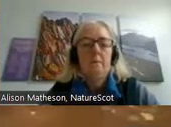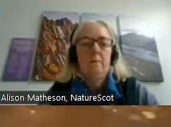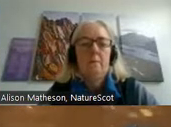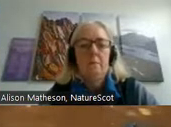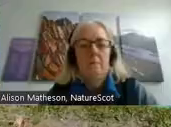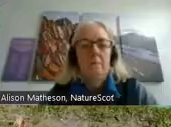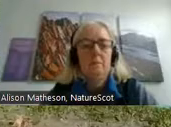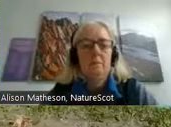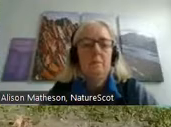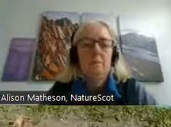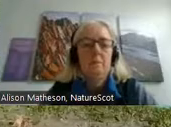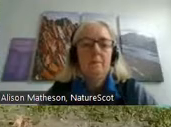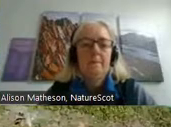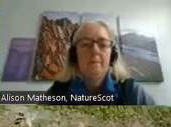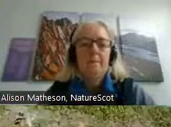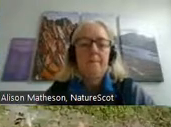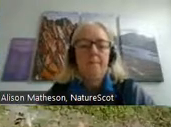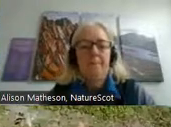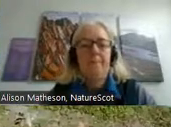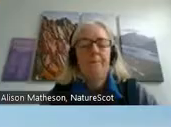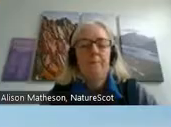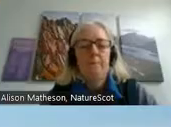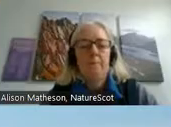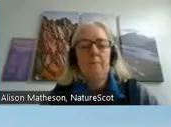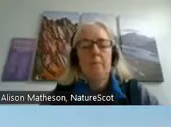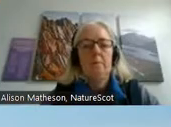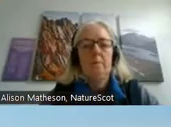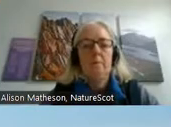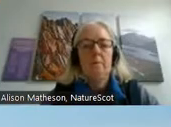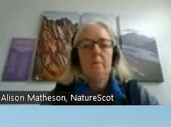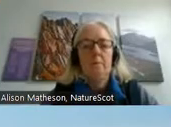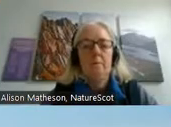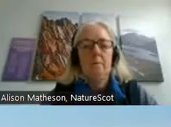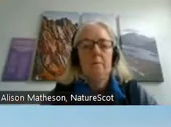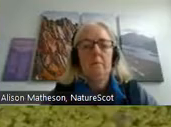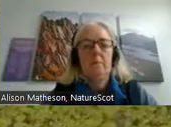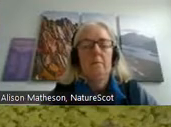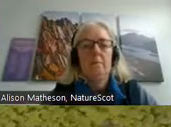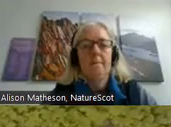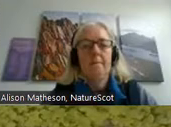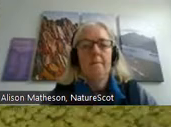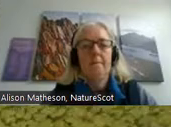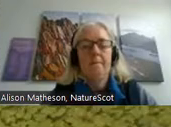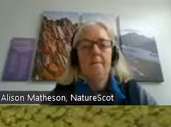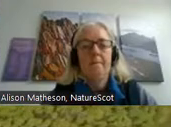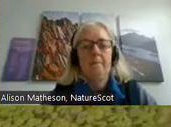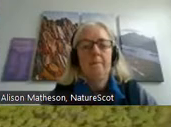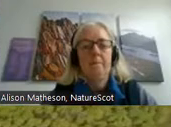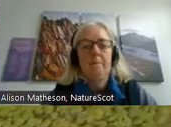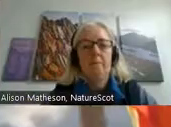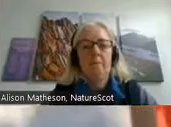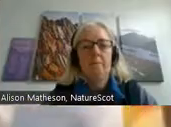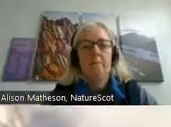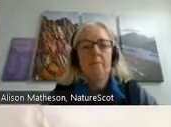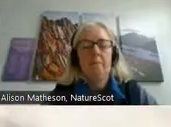and ecosystem services published in 2019 found that 1 million species were threatened with extinction. The final text